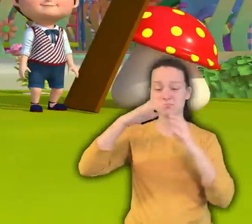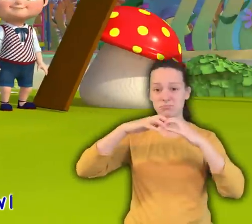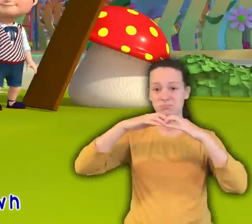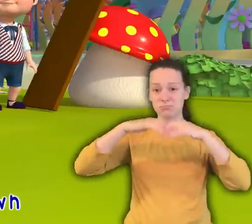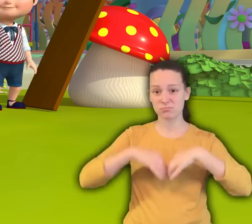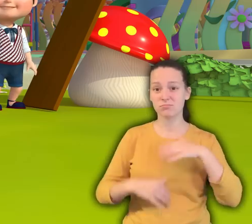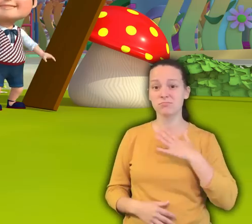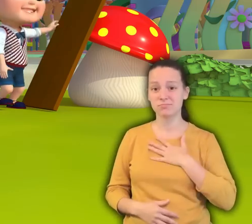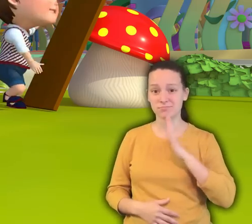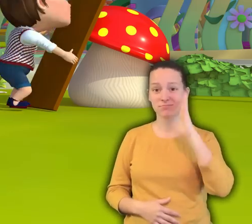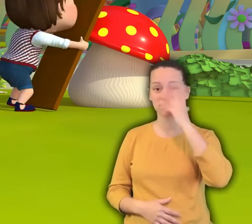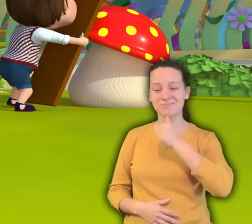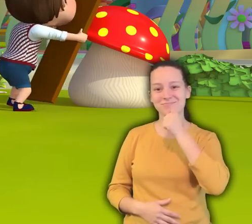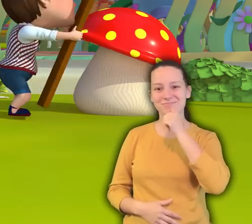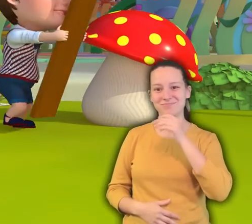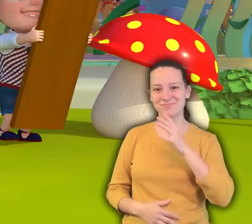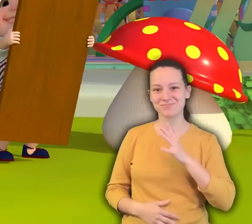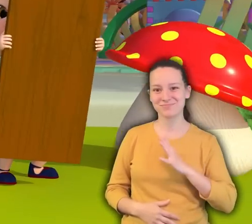bridge is falling down